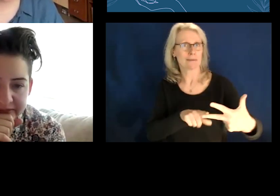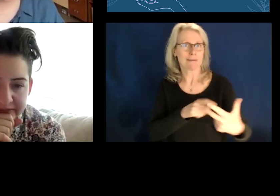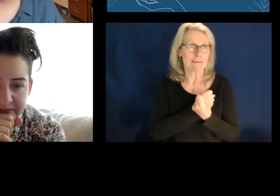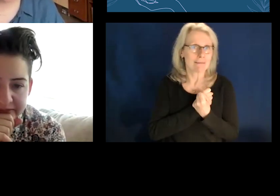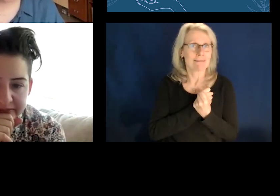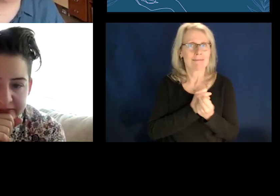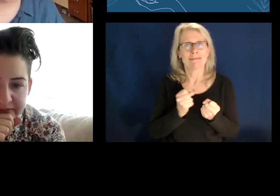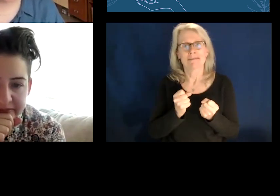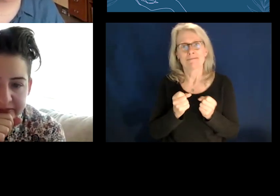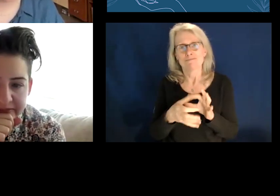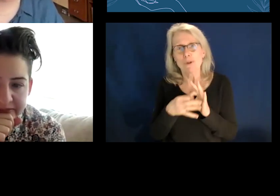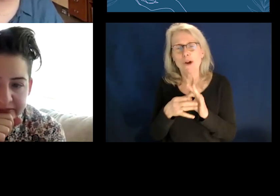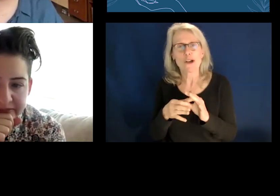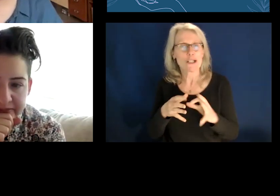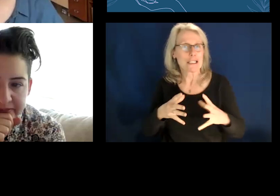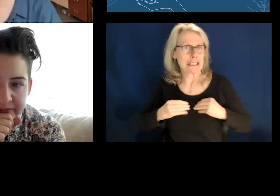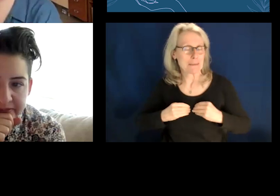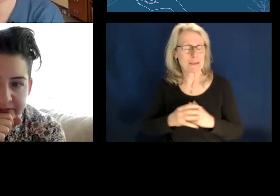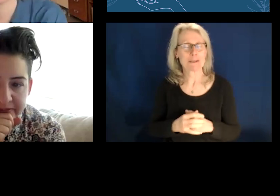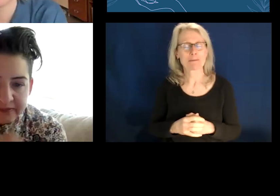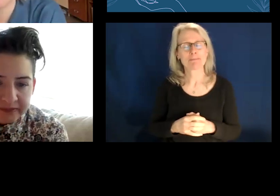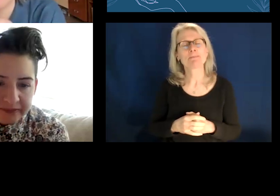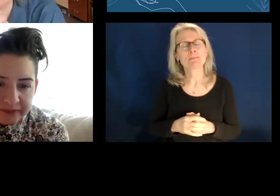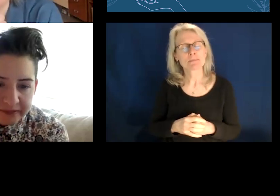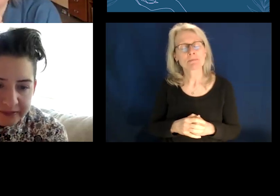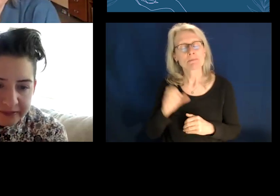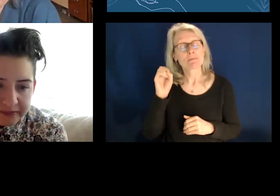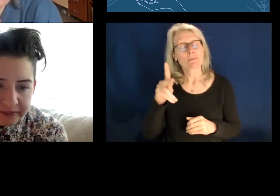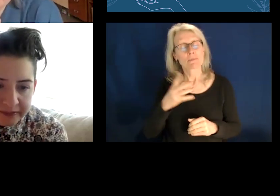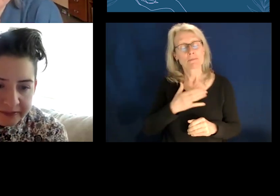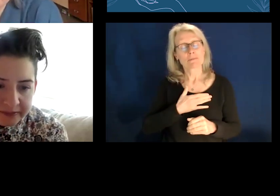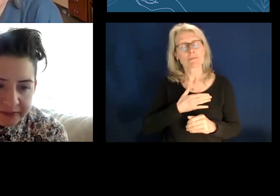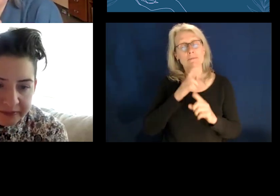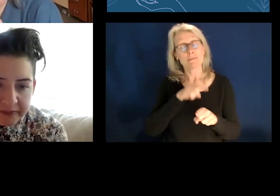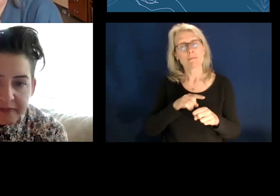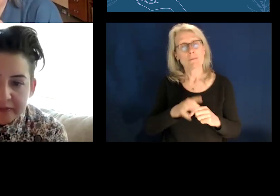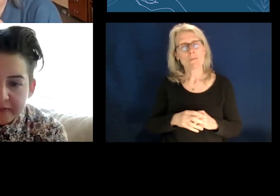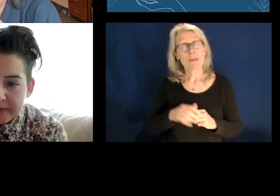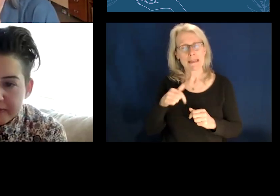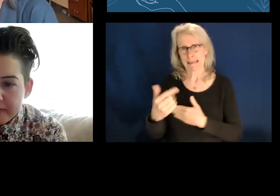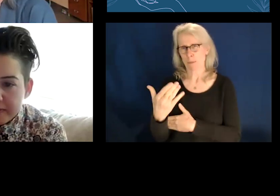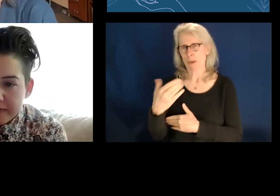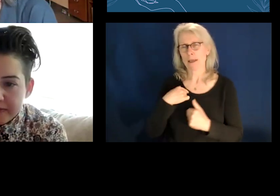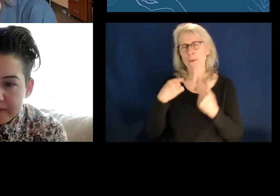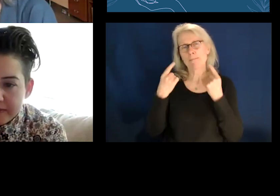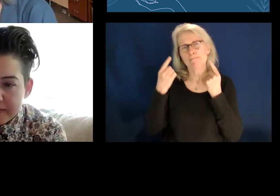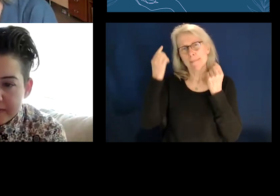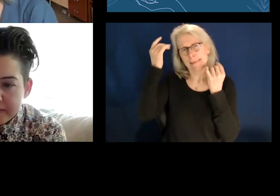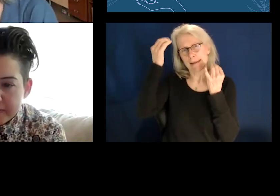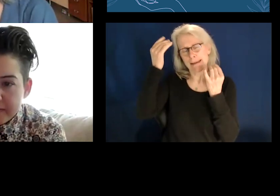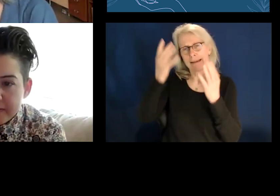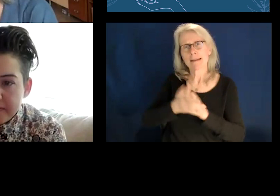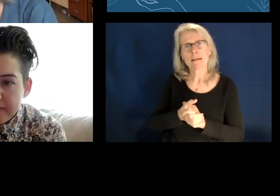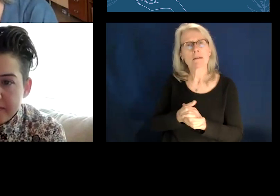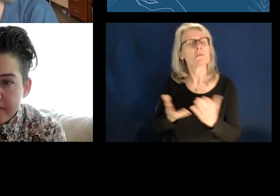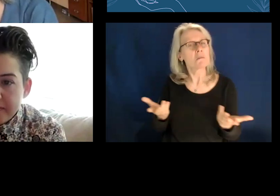And I was thinking from maybe the top of today that I was thinking, oh, what